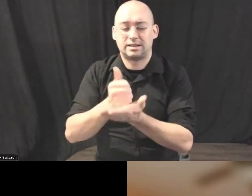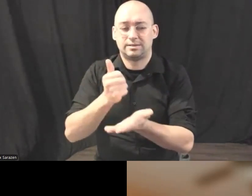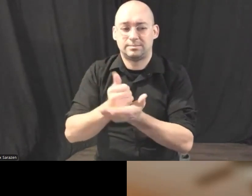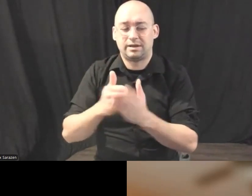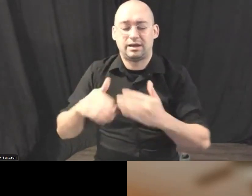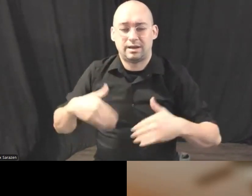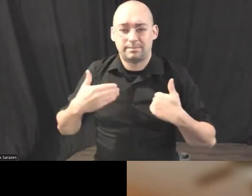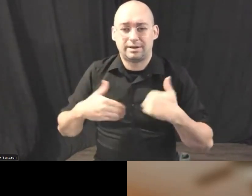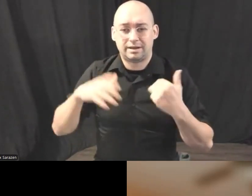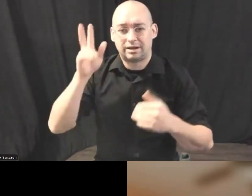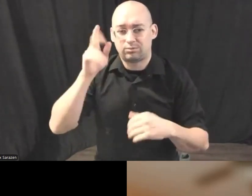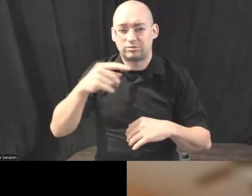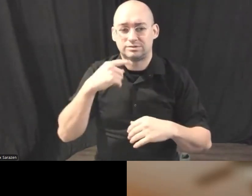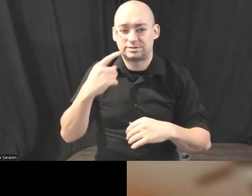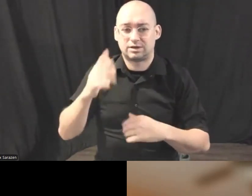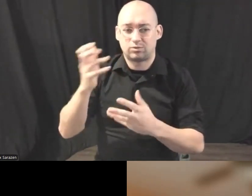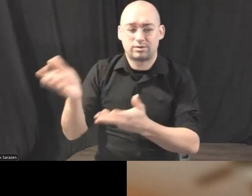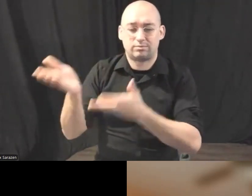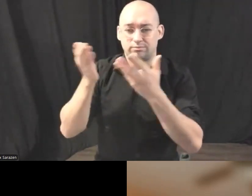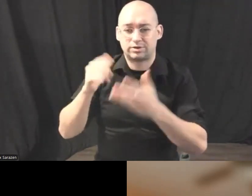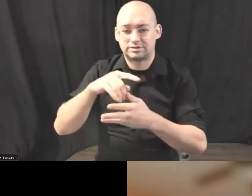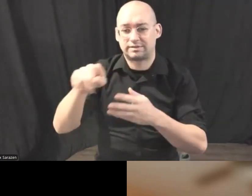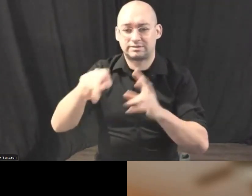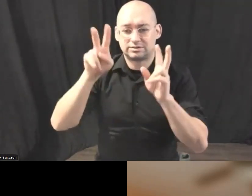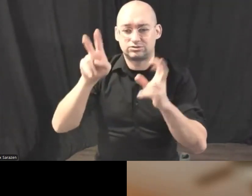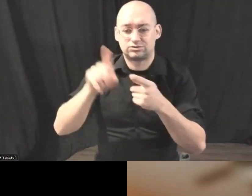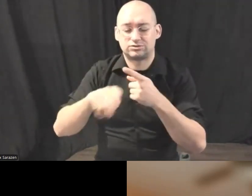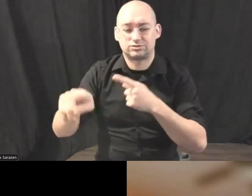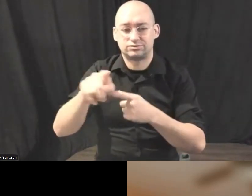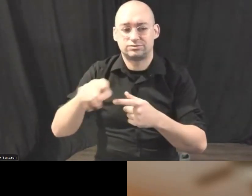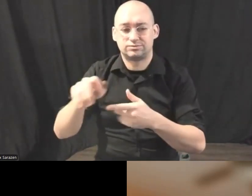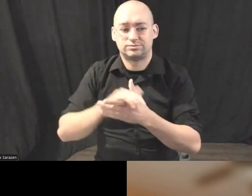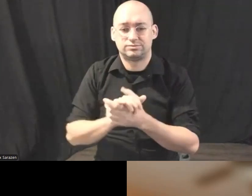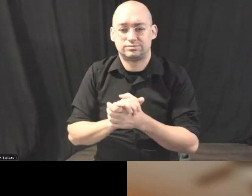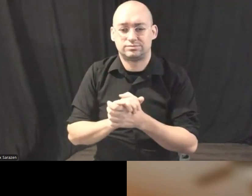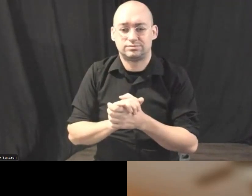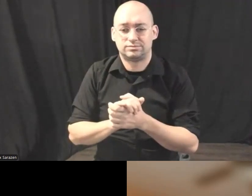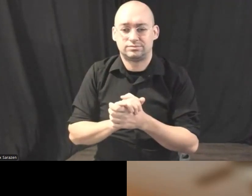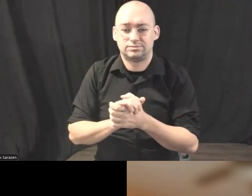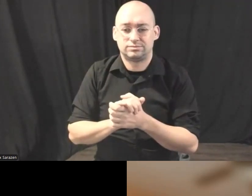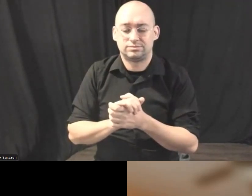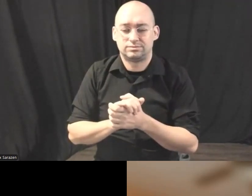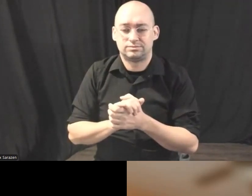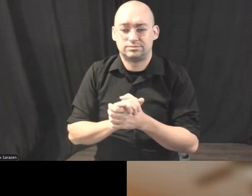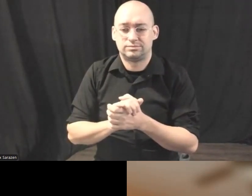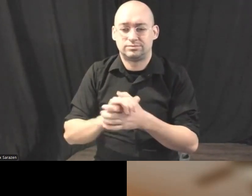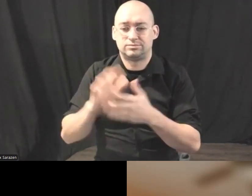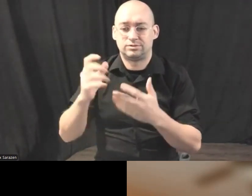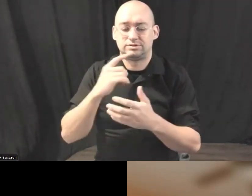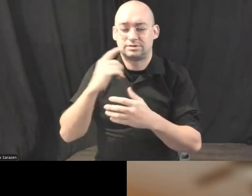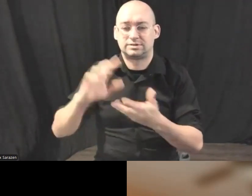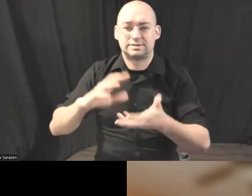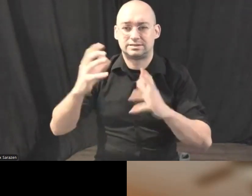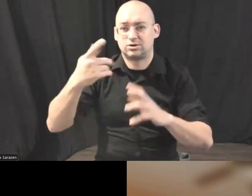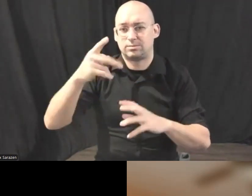wanted to raise those couple of issues up for you. Yeah. And I'll just also say, just to, again, disaster protocol, right?